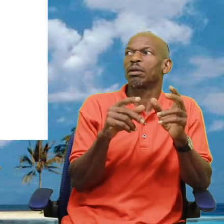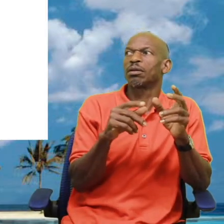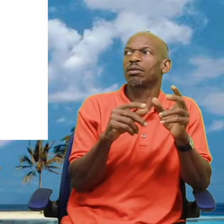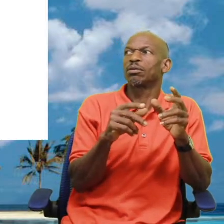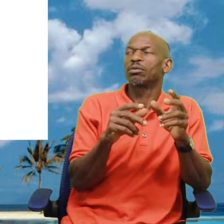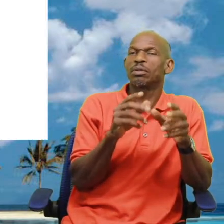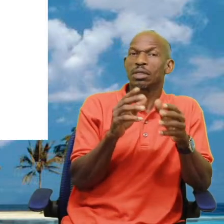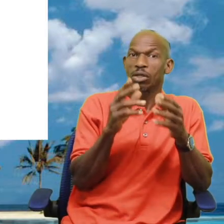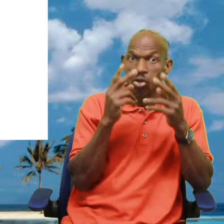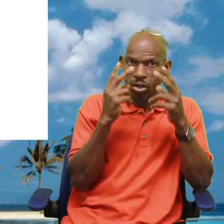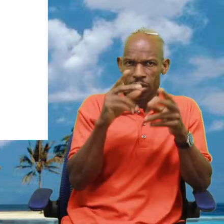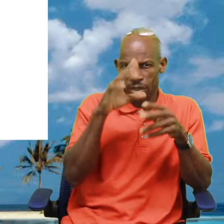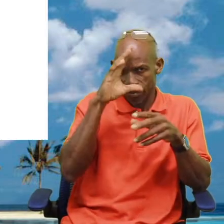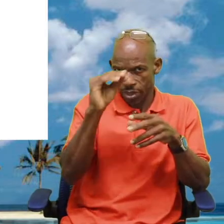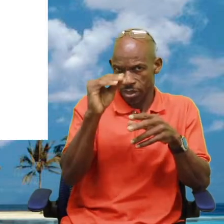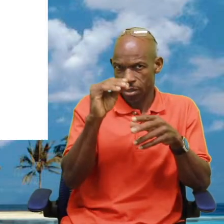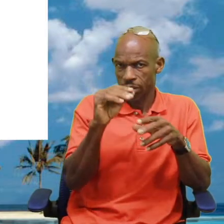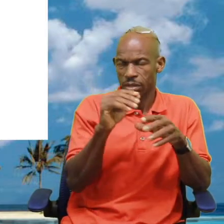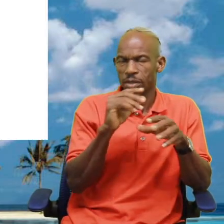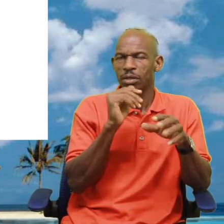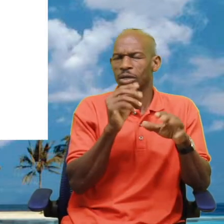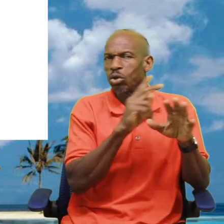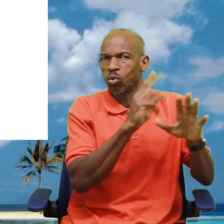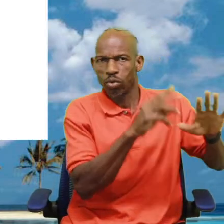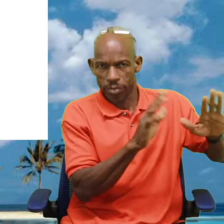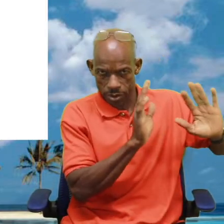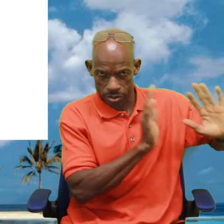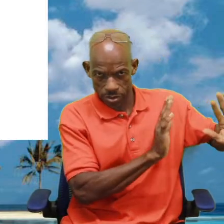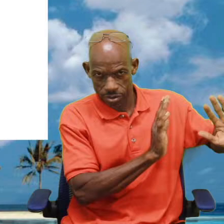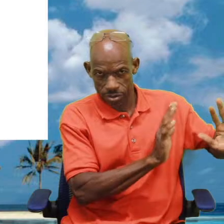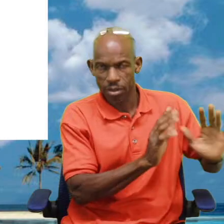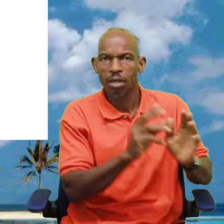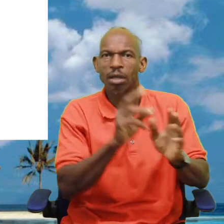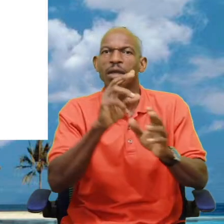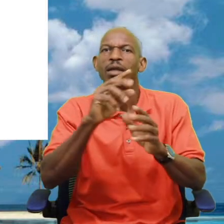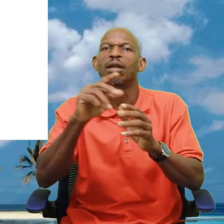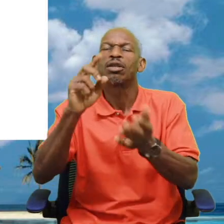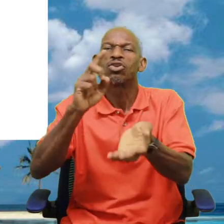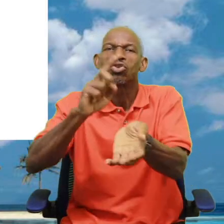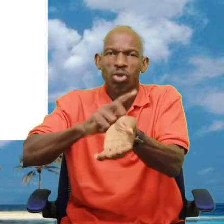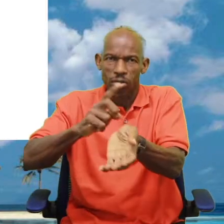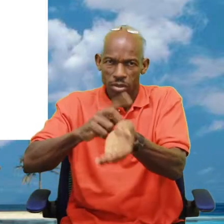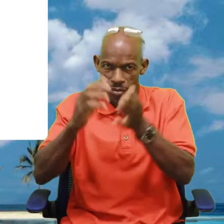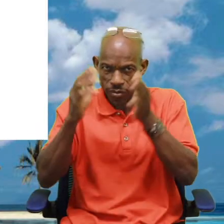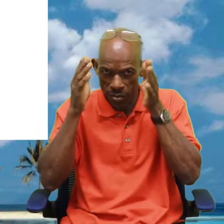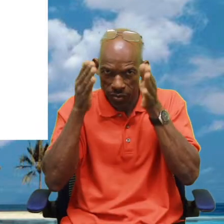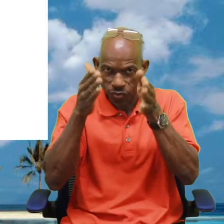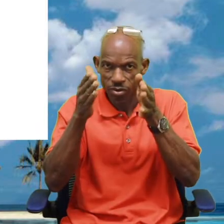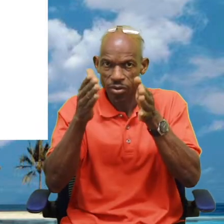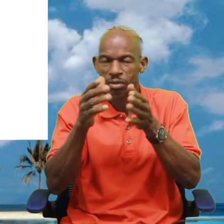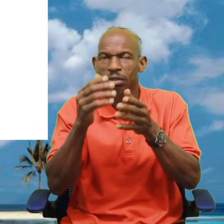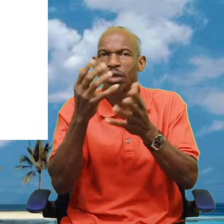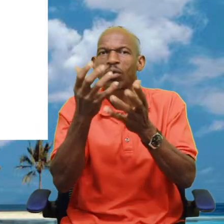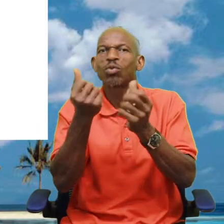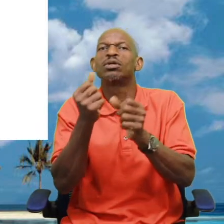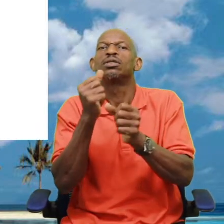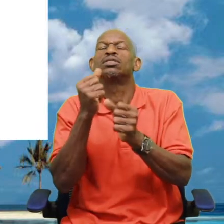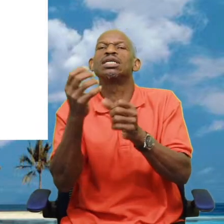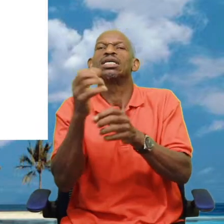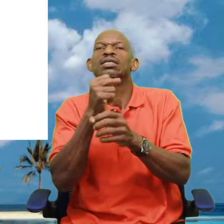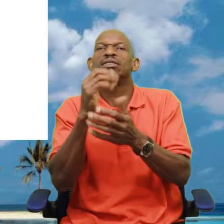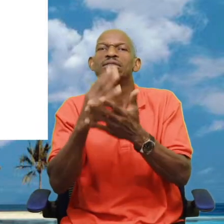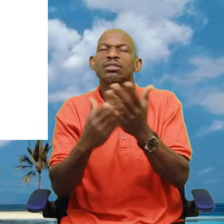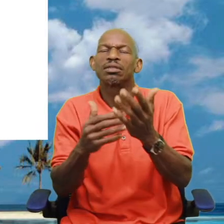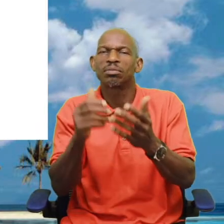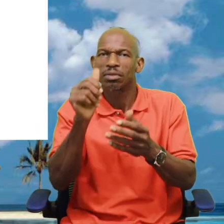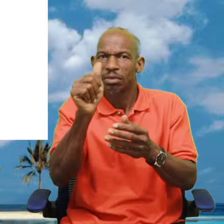doctor. And we're going to look at adjectives to describe this person.